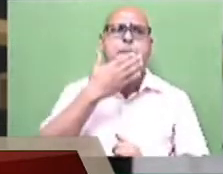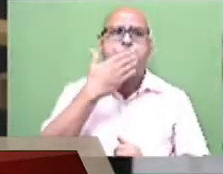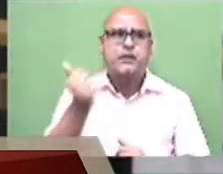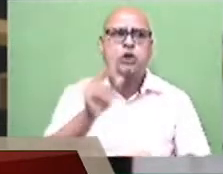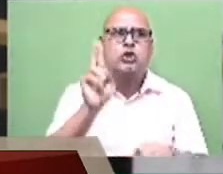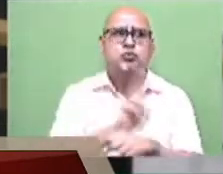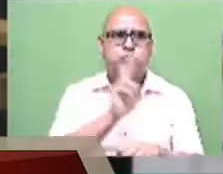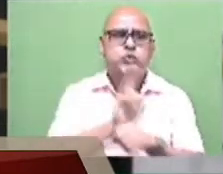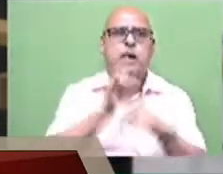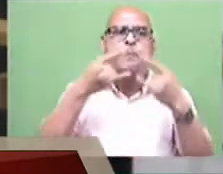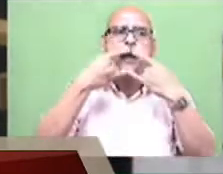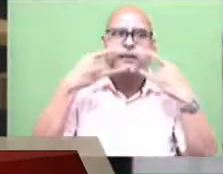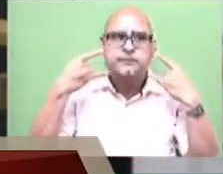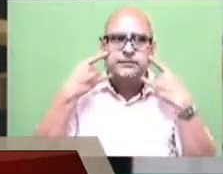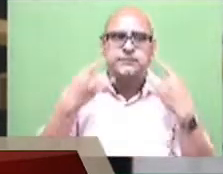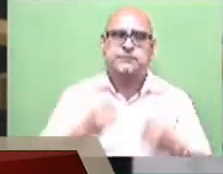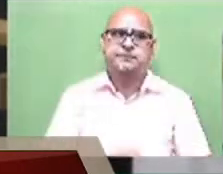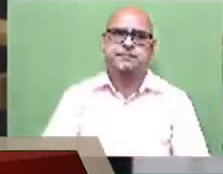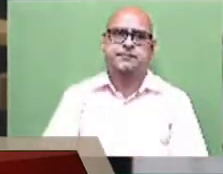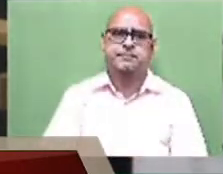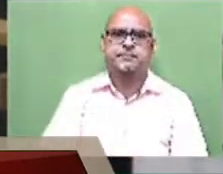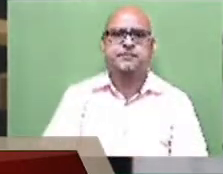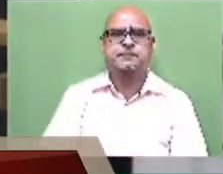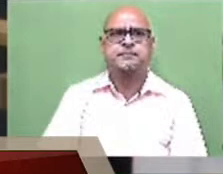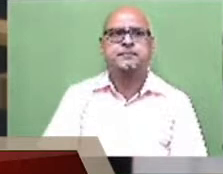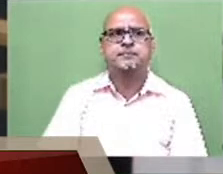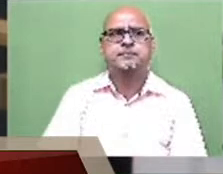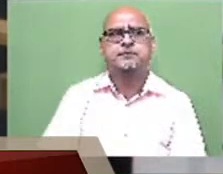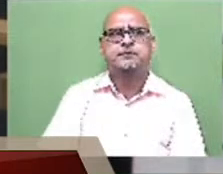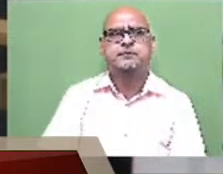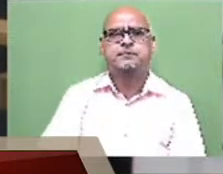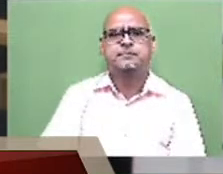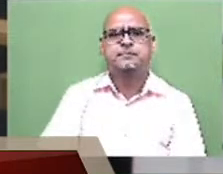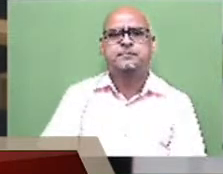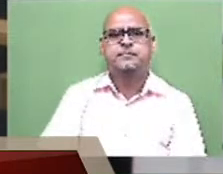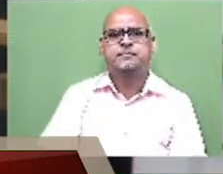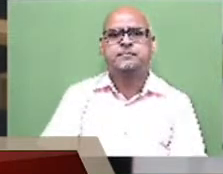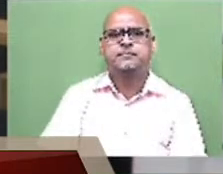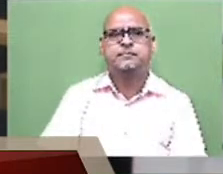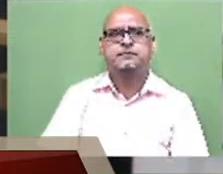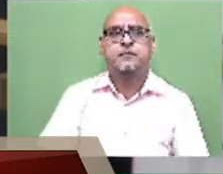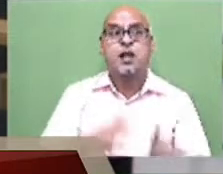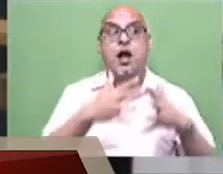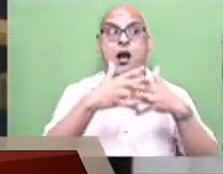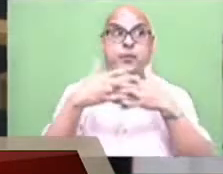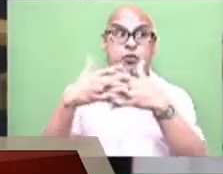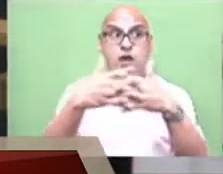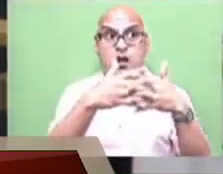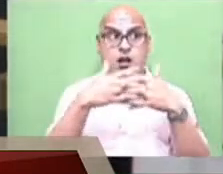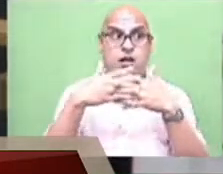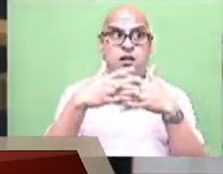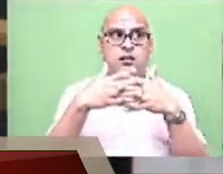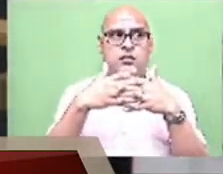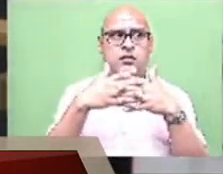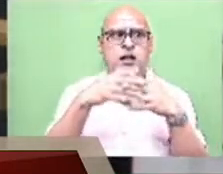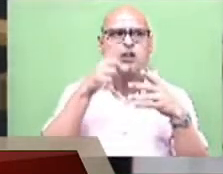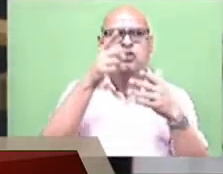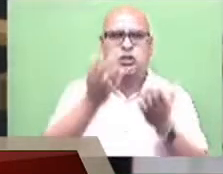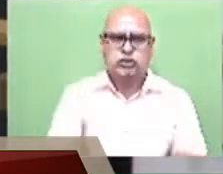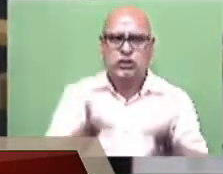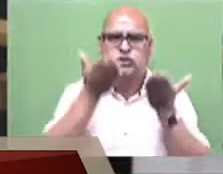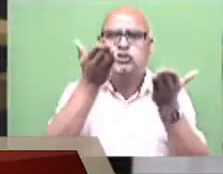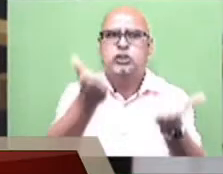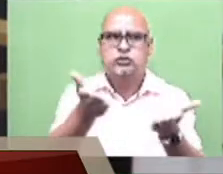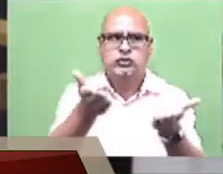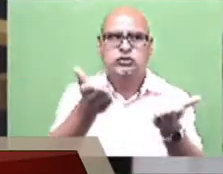Because this is when the Center for Disease Control and the United States made recommendations that this can help